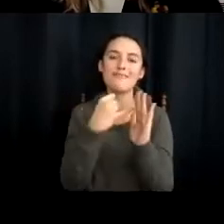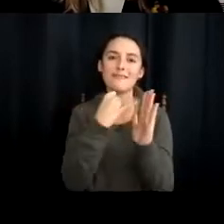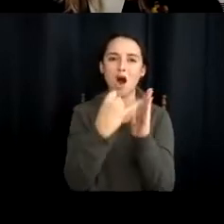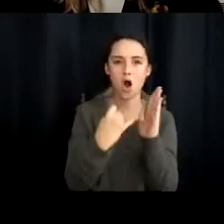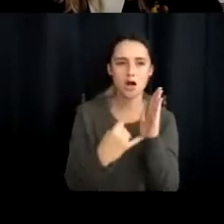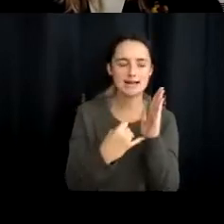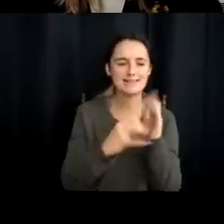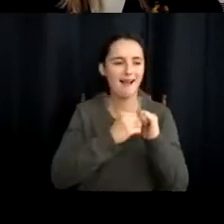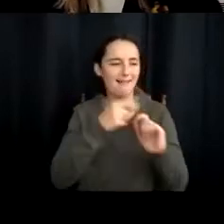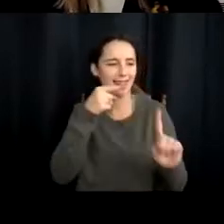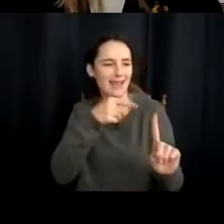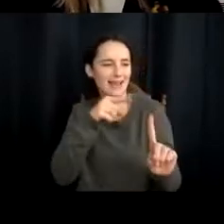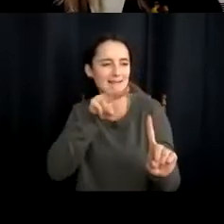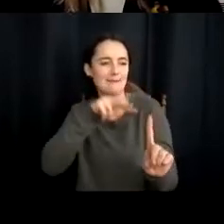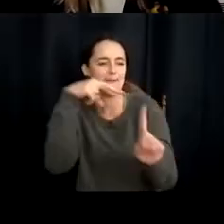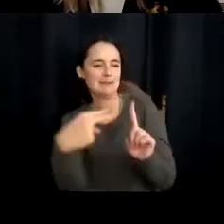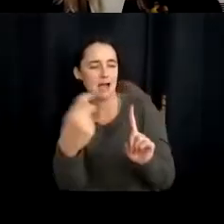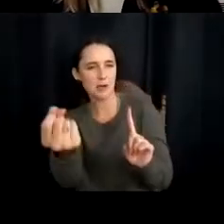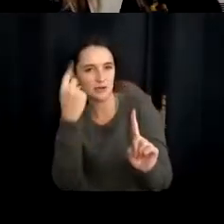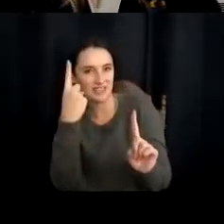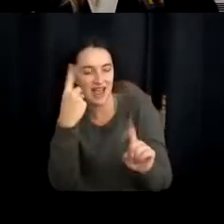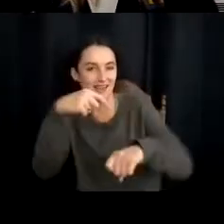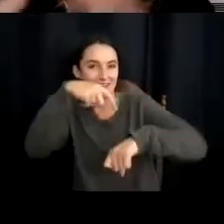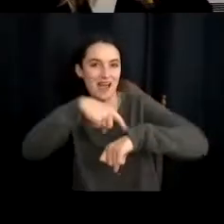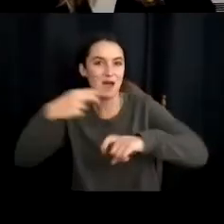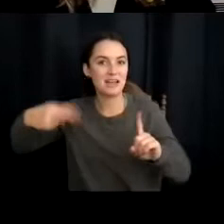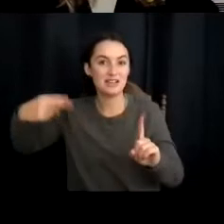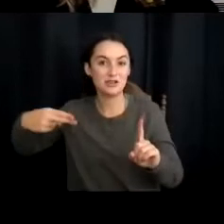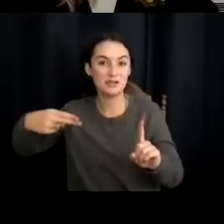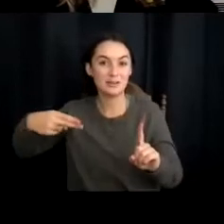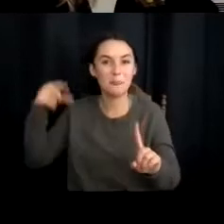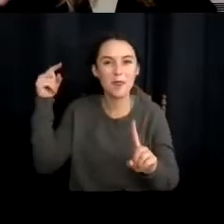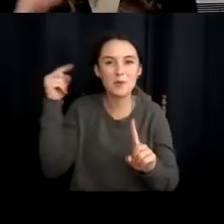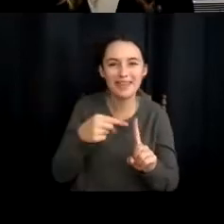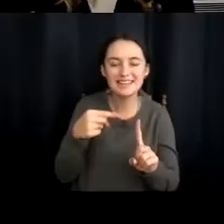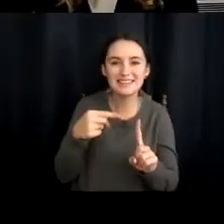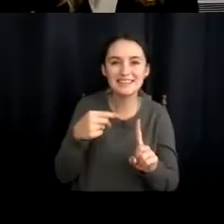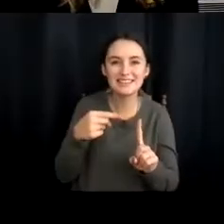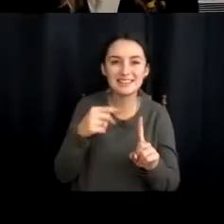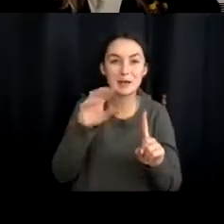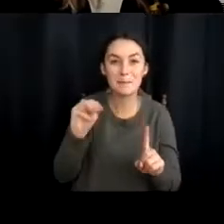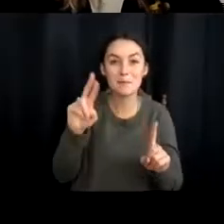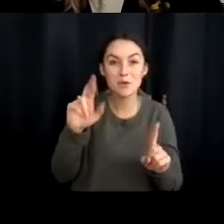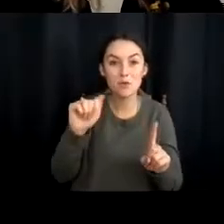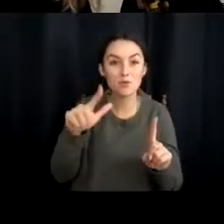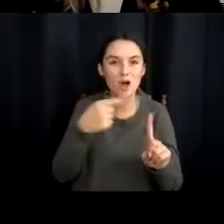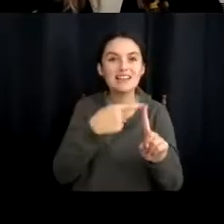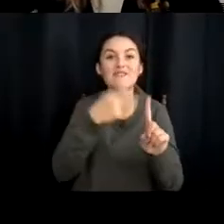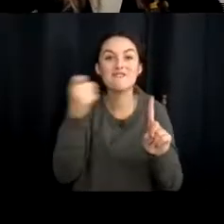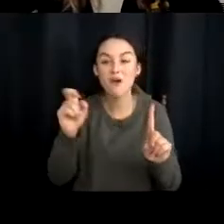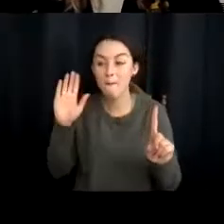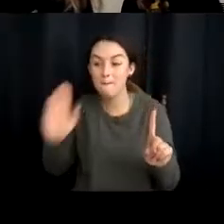So that's a really poignant question, that these are coming from an artist's perspective, but they aren't necessarily